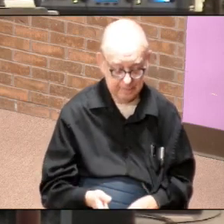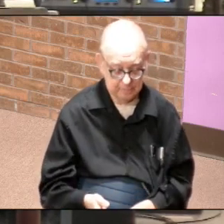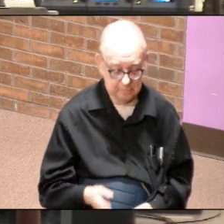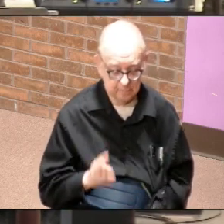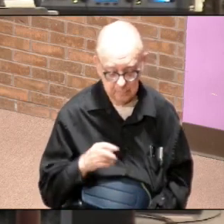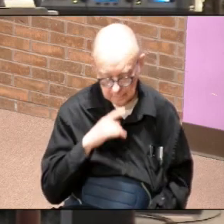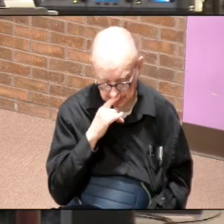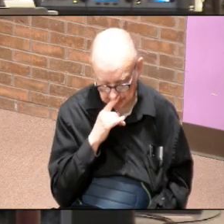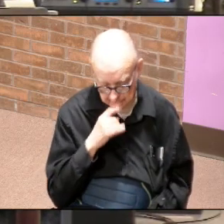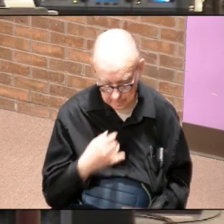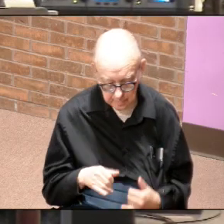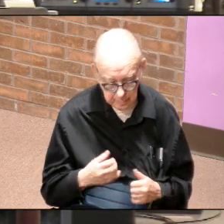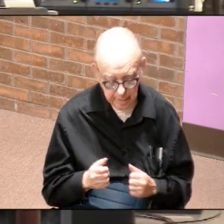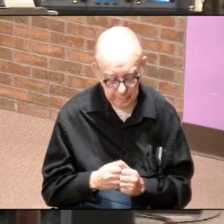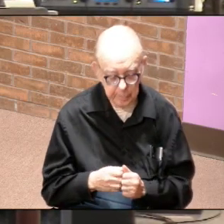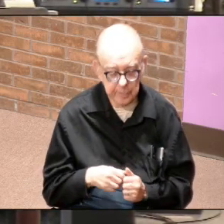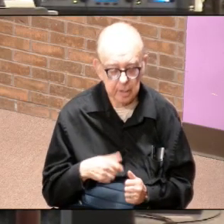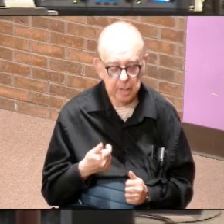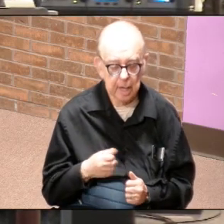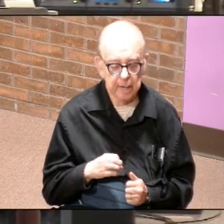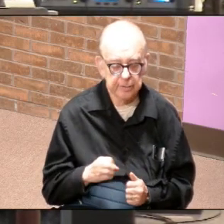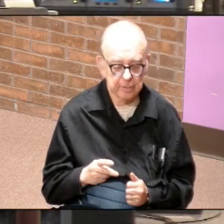These two little kids were playing with it.